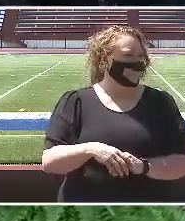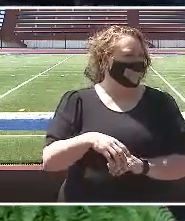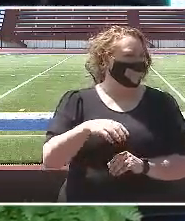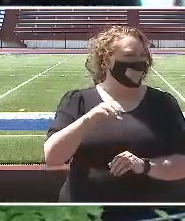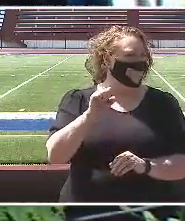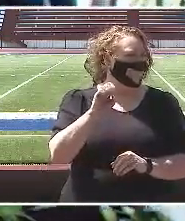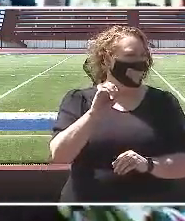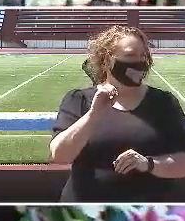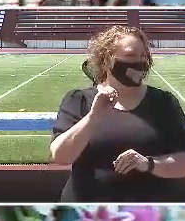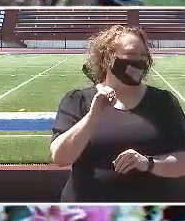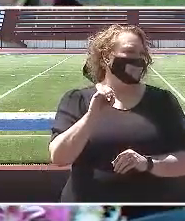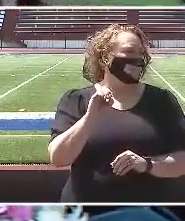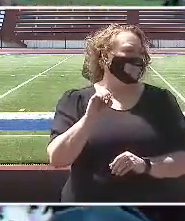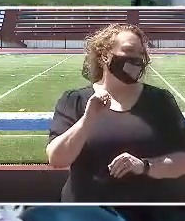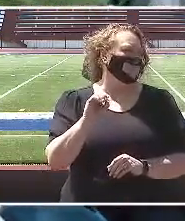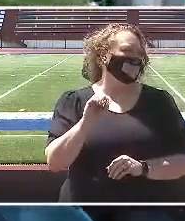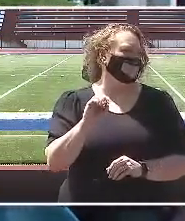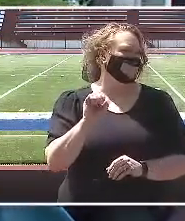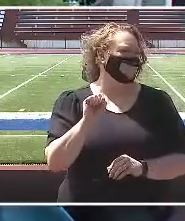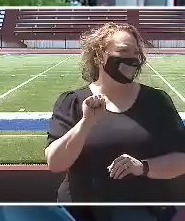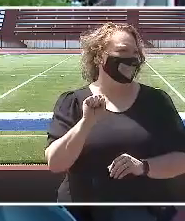Sarah Almendarez.